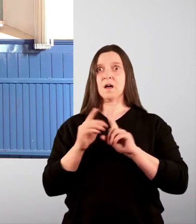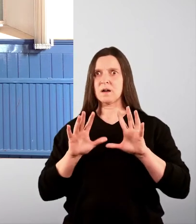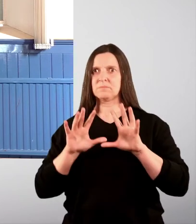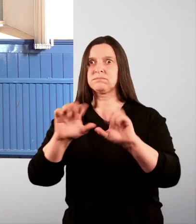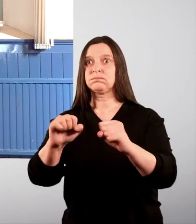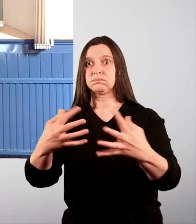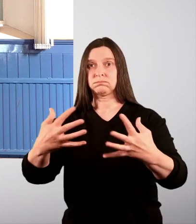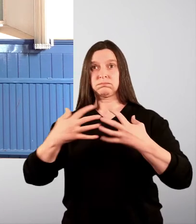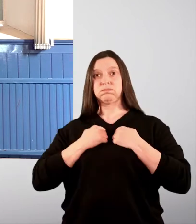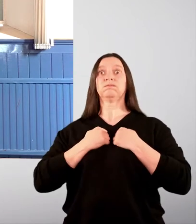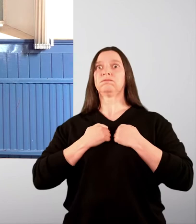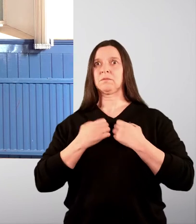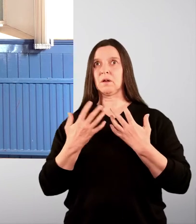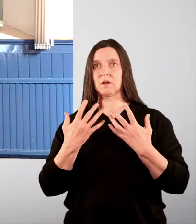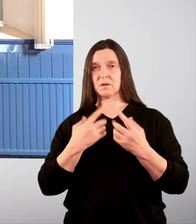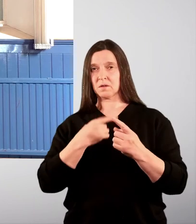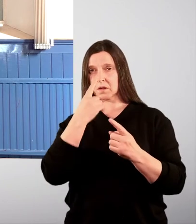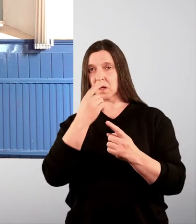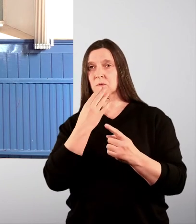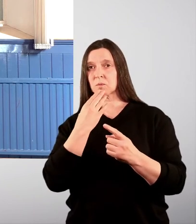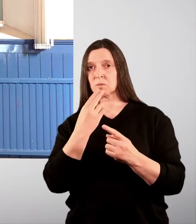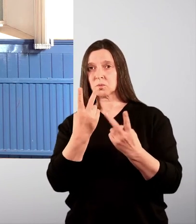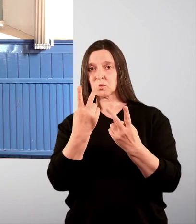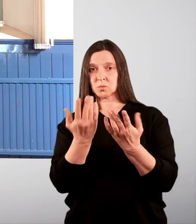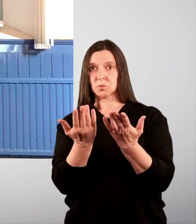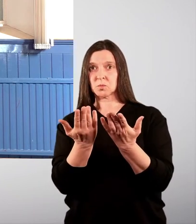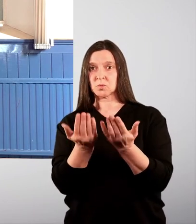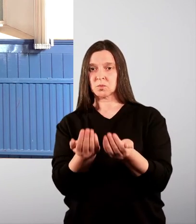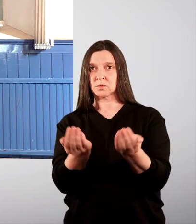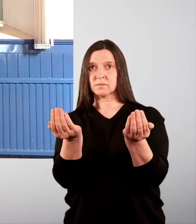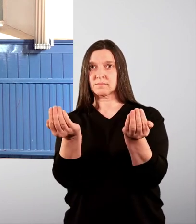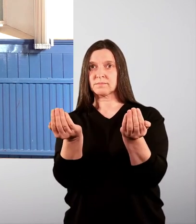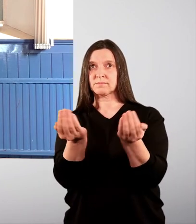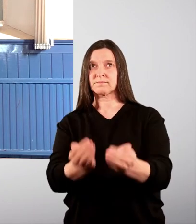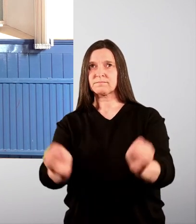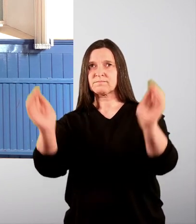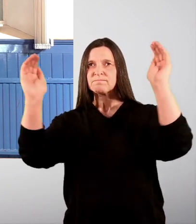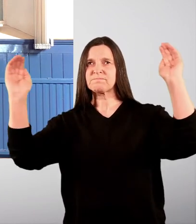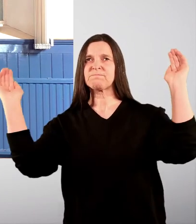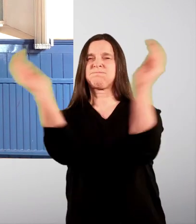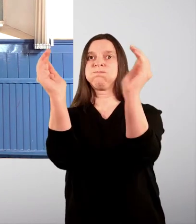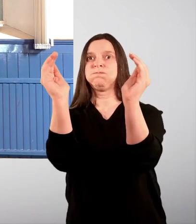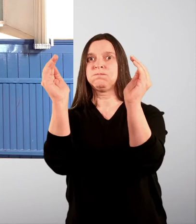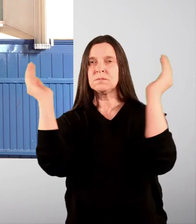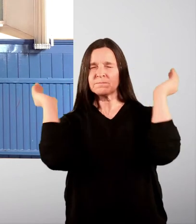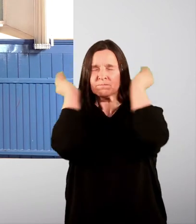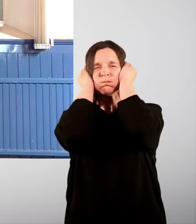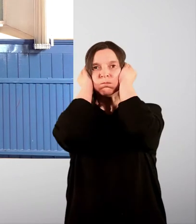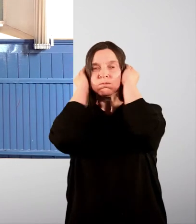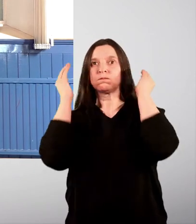if it does, and your attacker's then put off balance, that can be a bonus. If it doesn't, he'll still be holding his